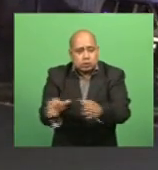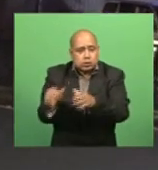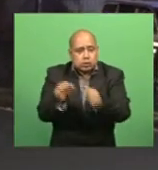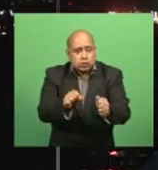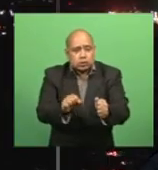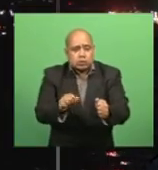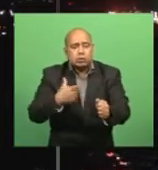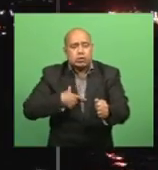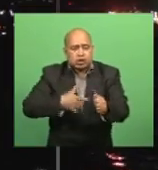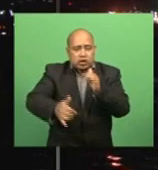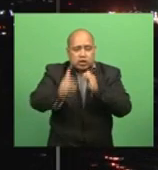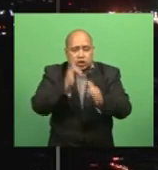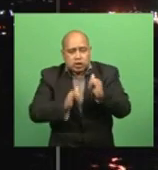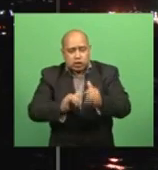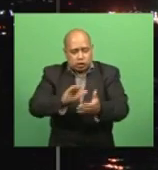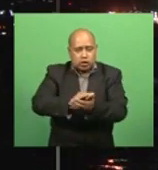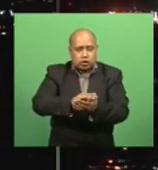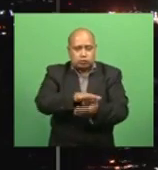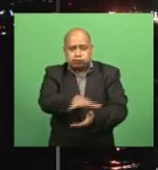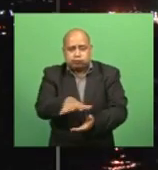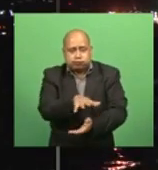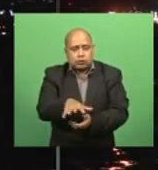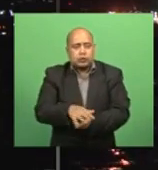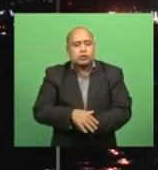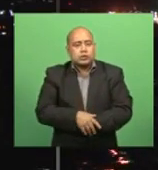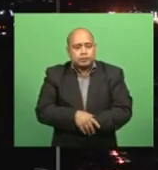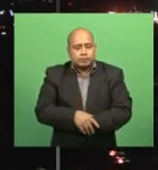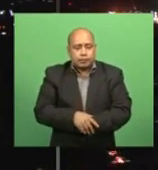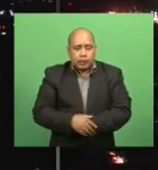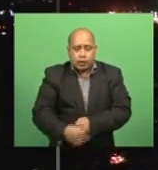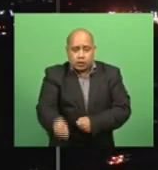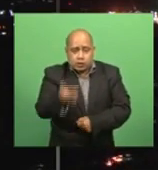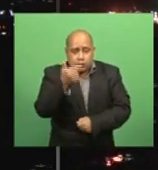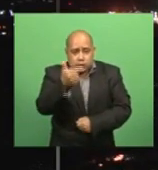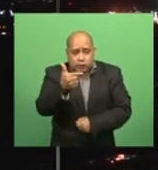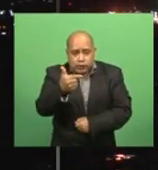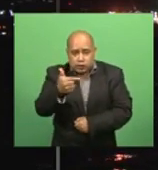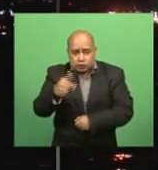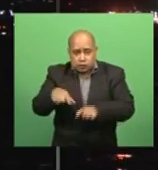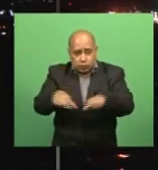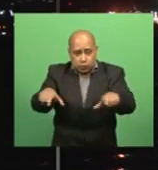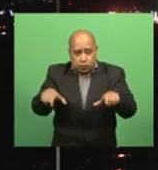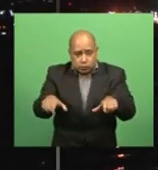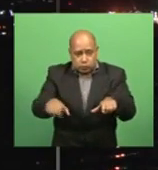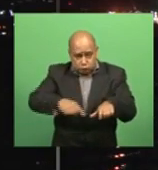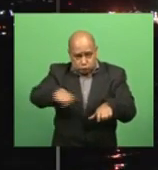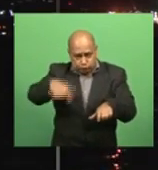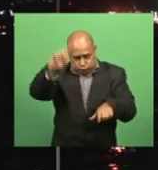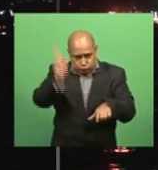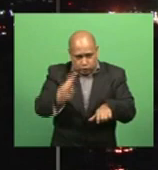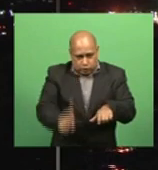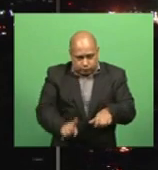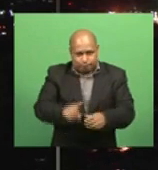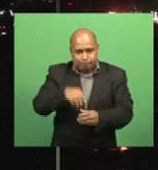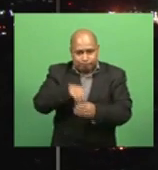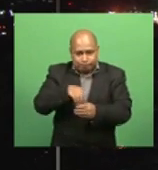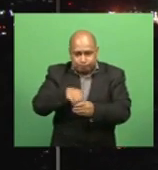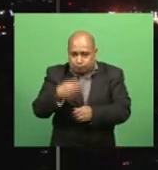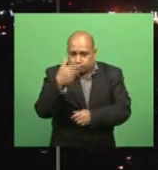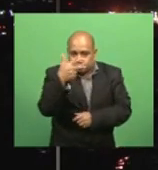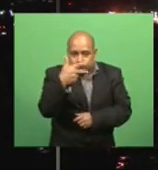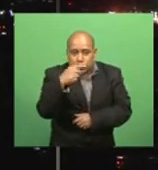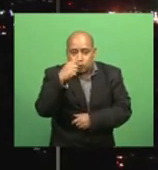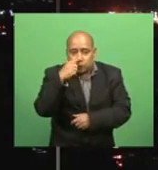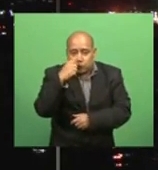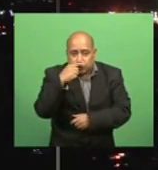groups. 7 cases were called in the Suva Magistrates Court today involving those who allegedly breached the